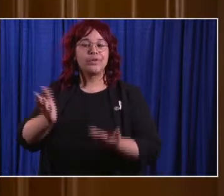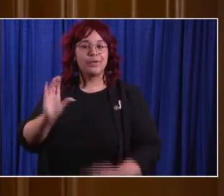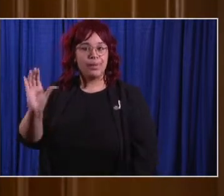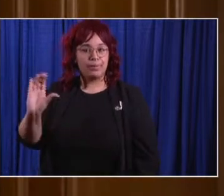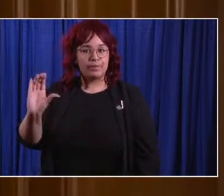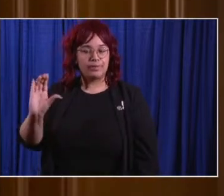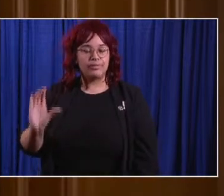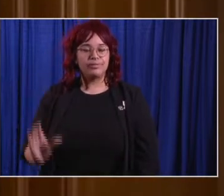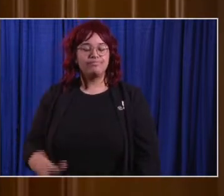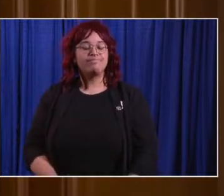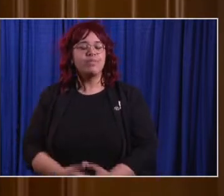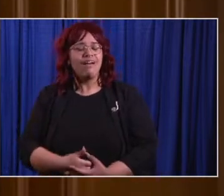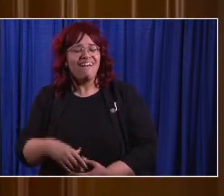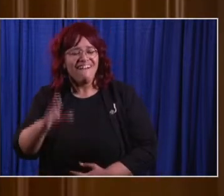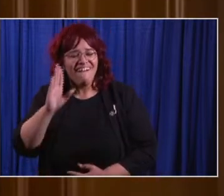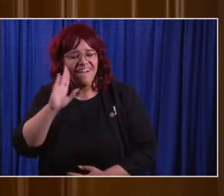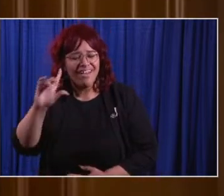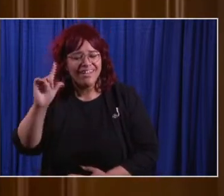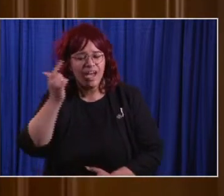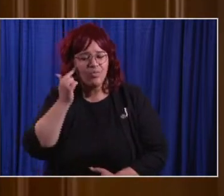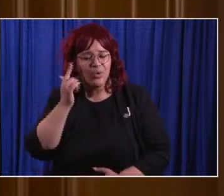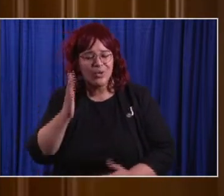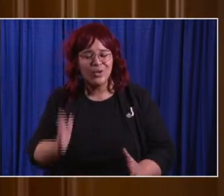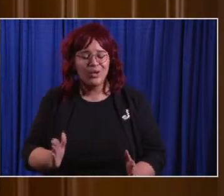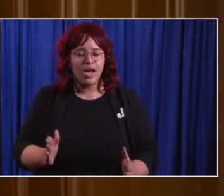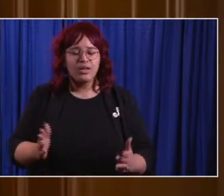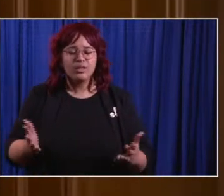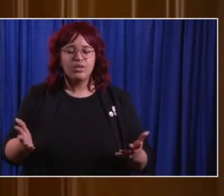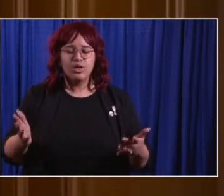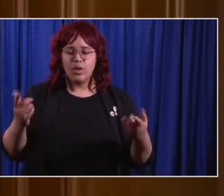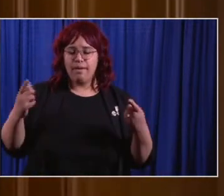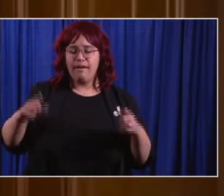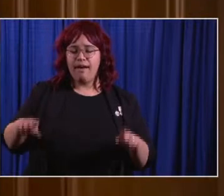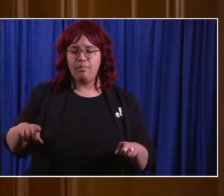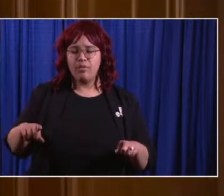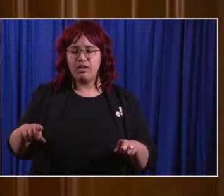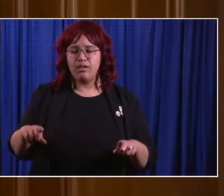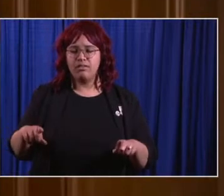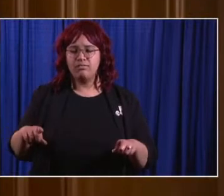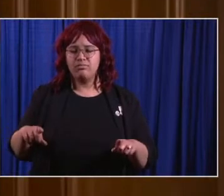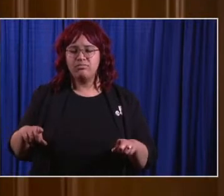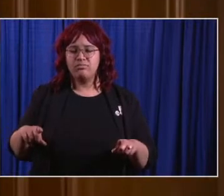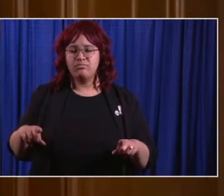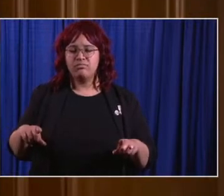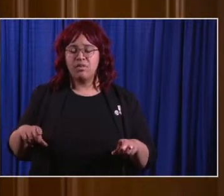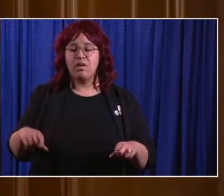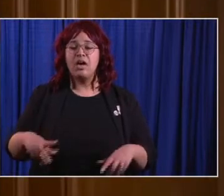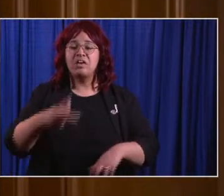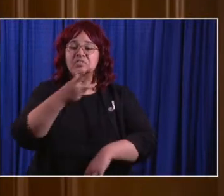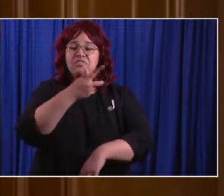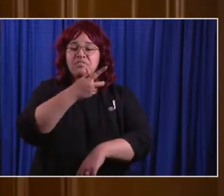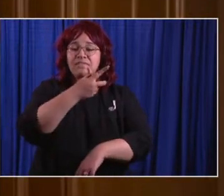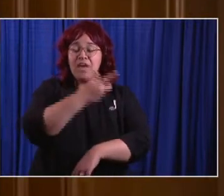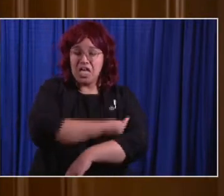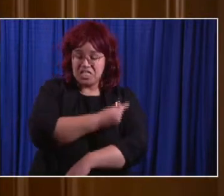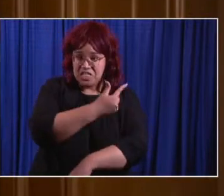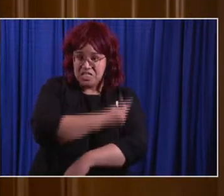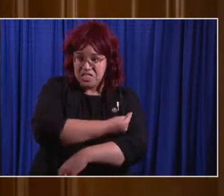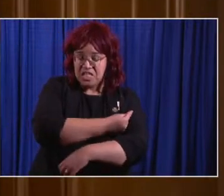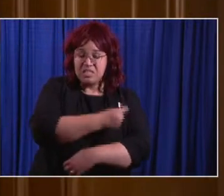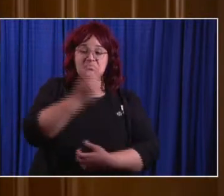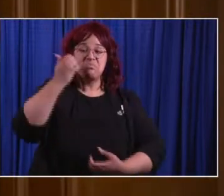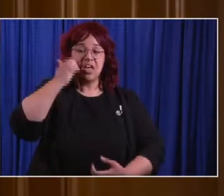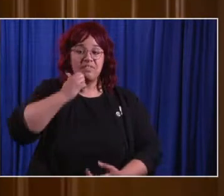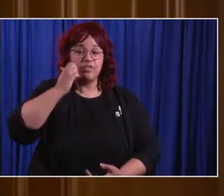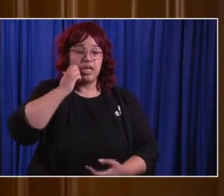Governor, if we continue to see our vaccine, the amount of vaccines we're giving out from day to day go